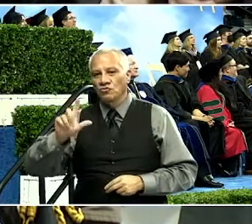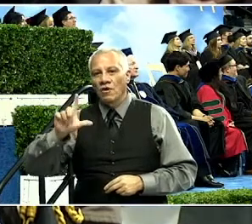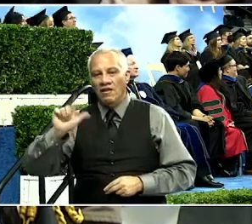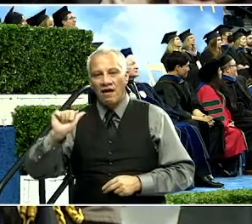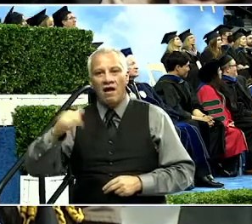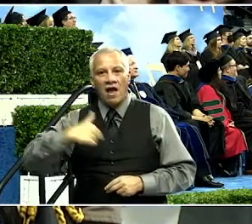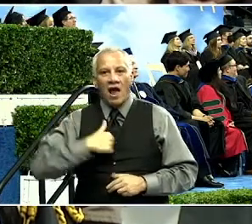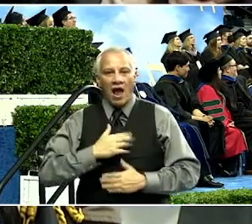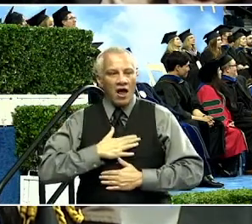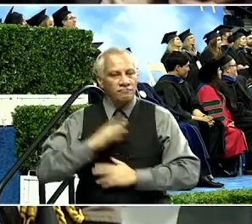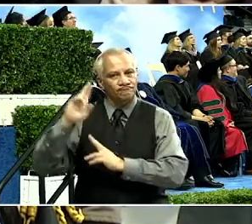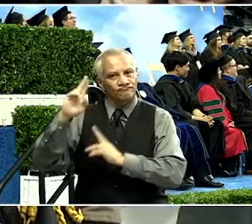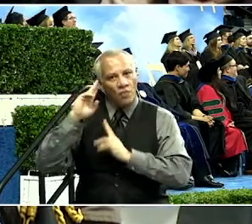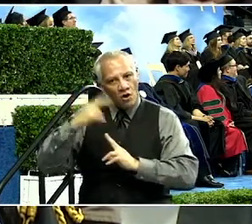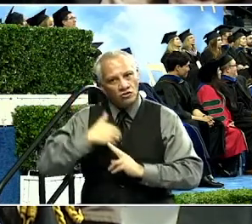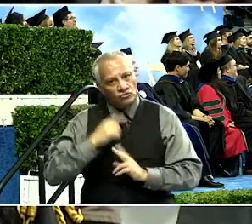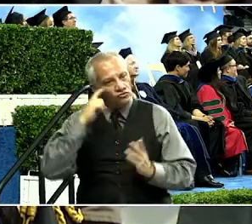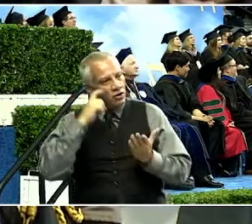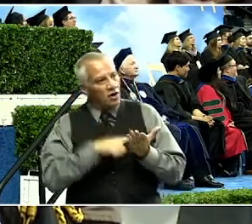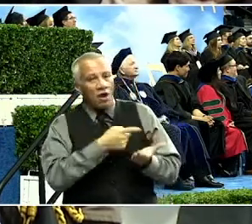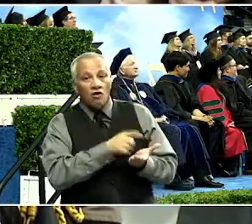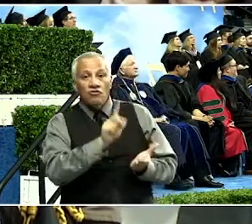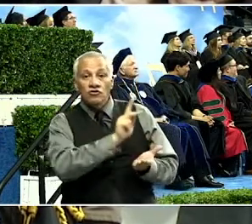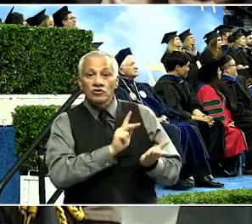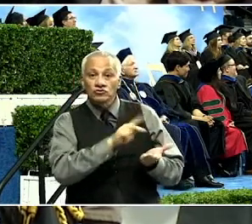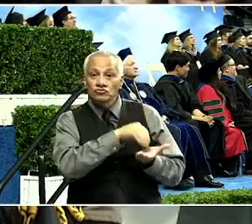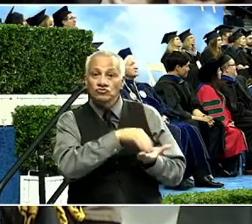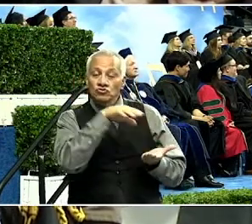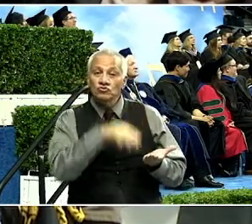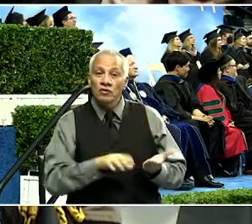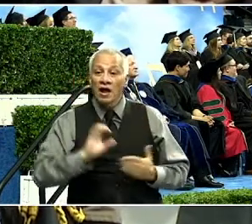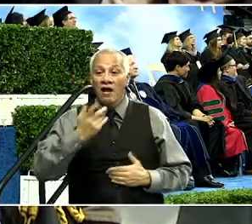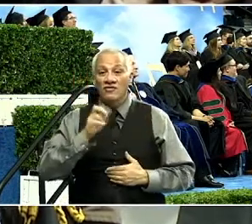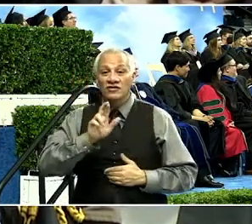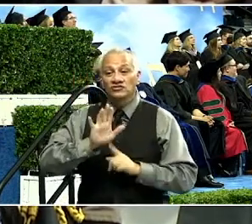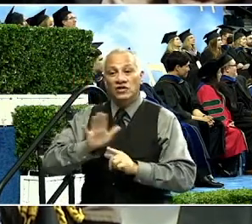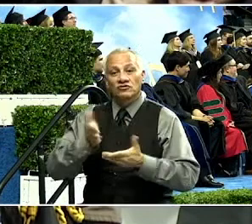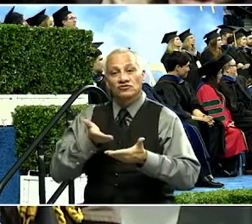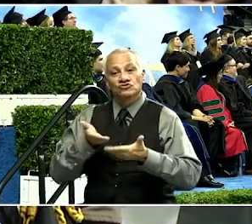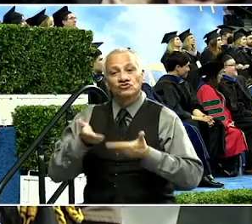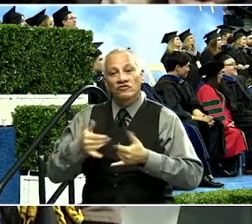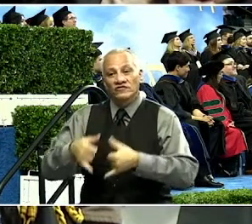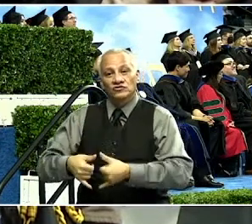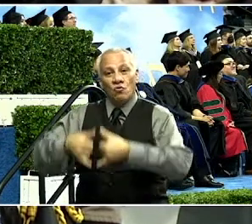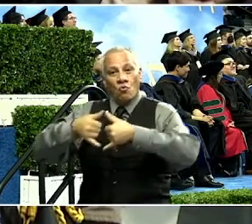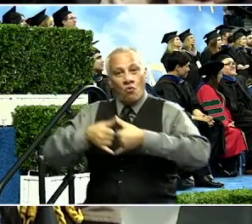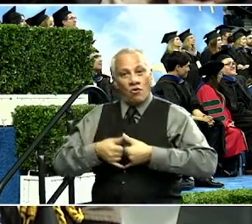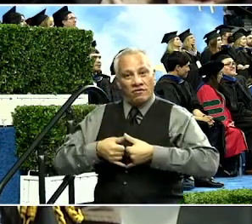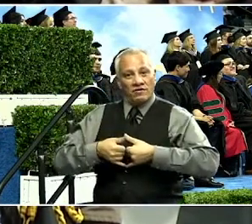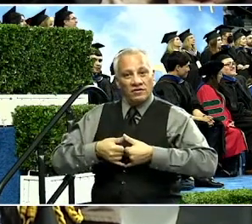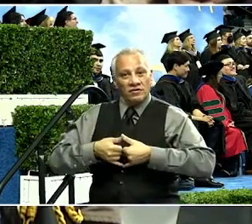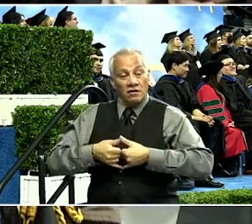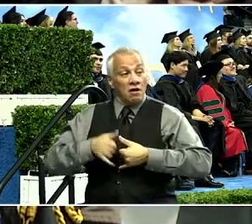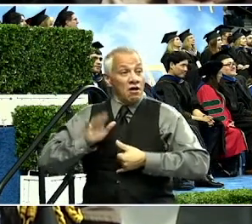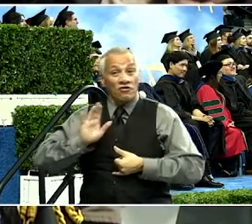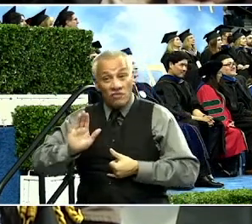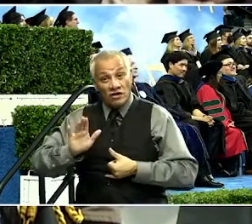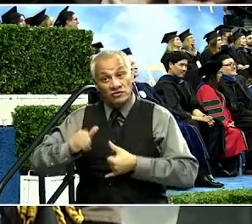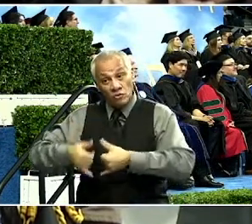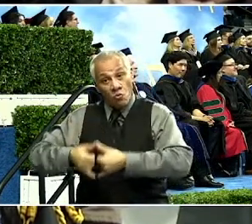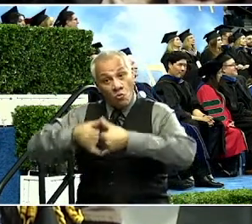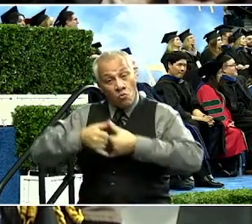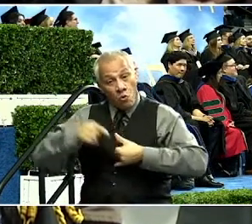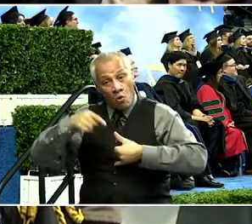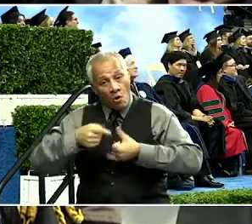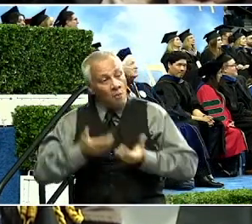acknowledge the recipients of the 2023 Chancellor's Service Award. The Chancellor's Service Award